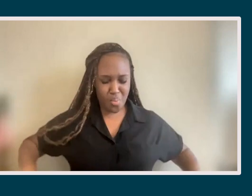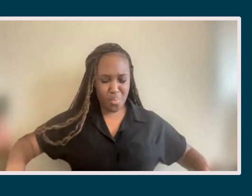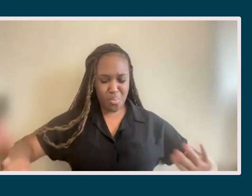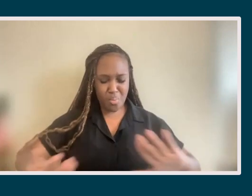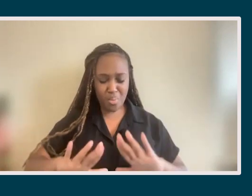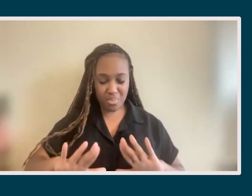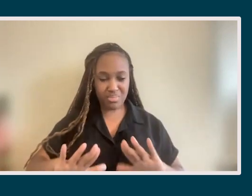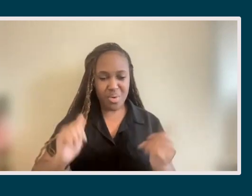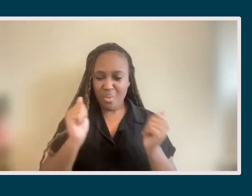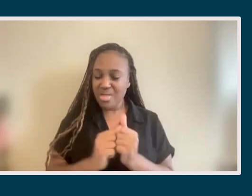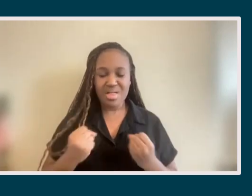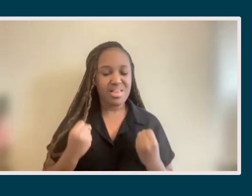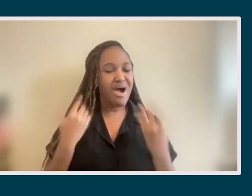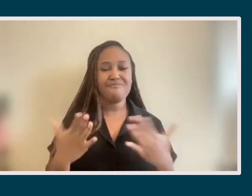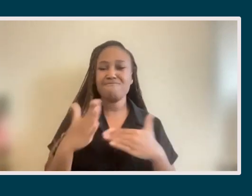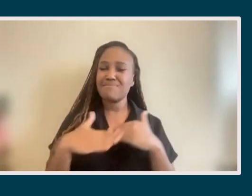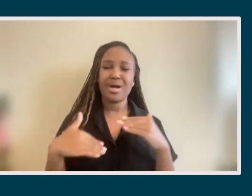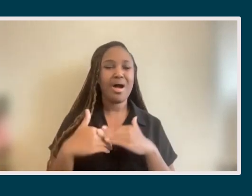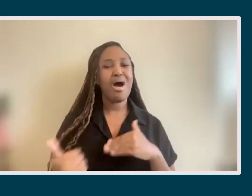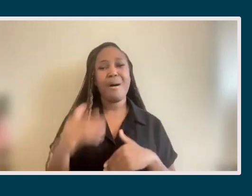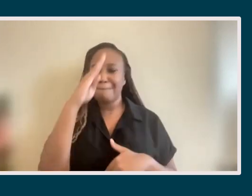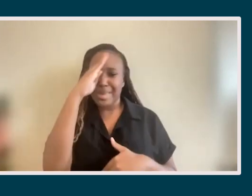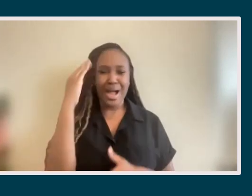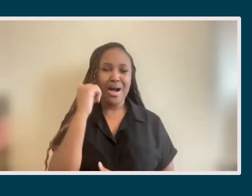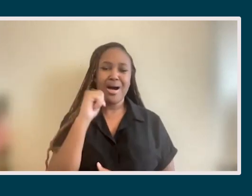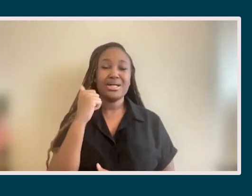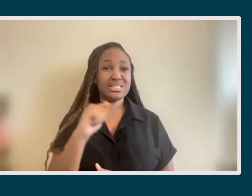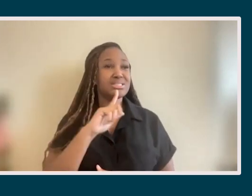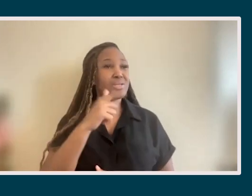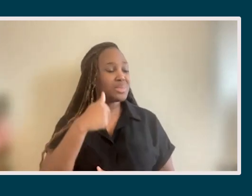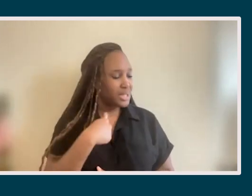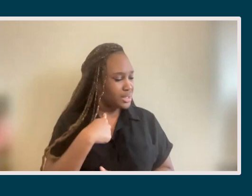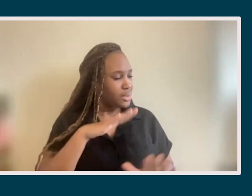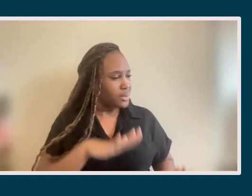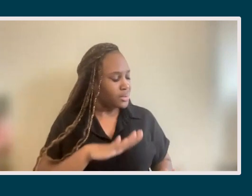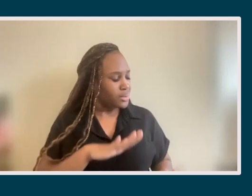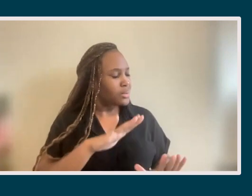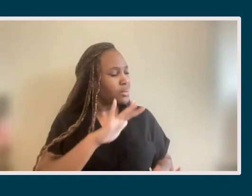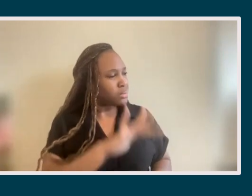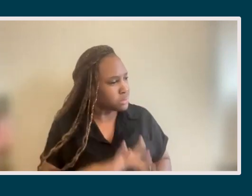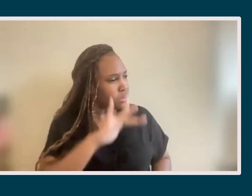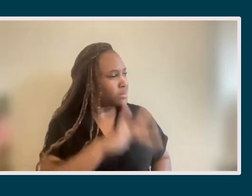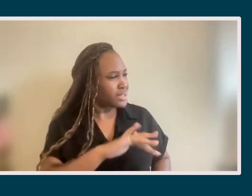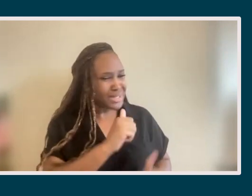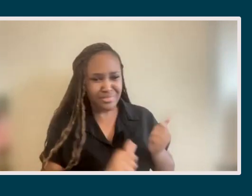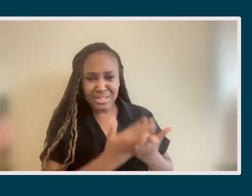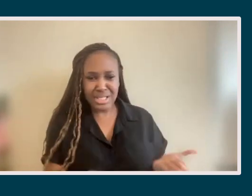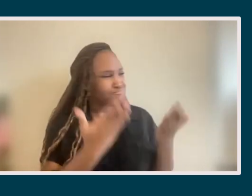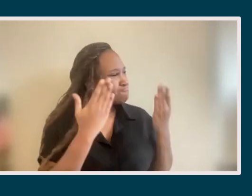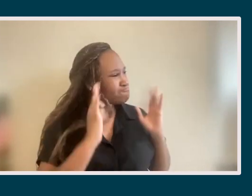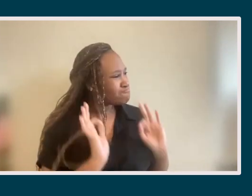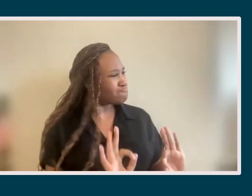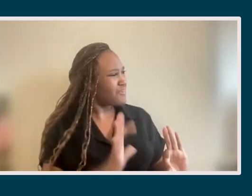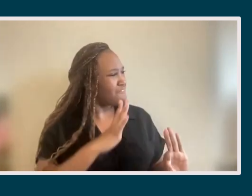Black aunties and have them tell me it's going to be okay. And we just kept talking about, you know, who are those people